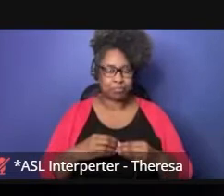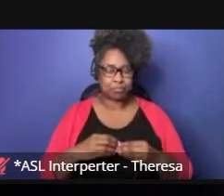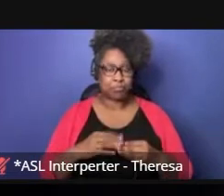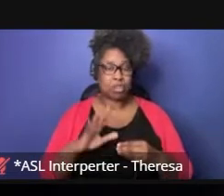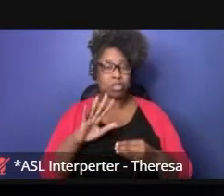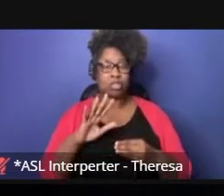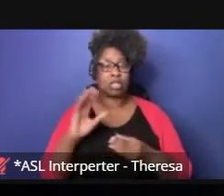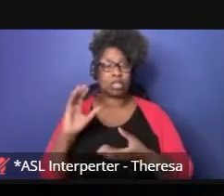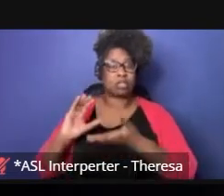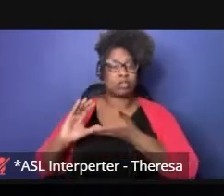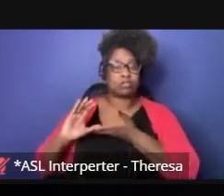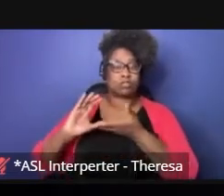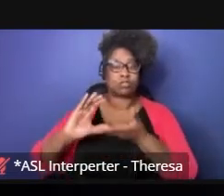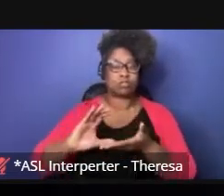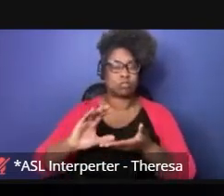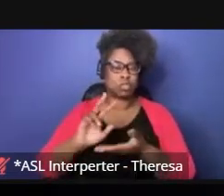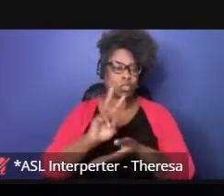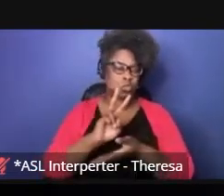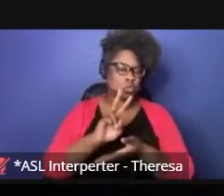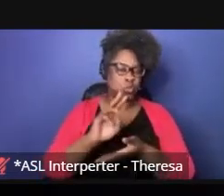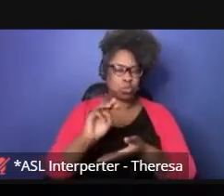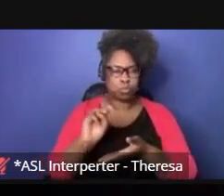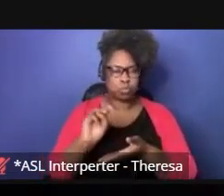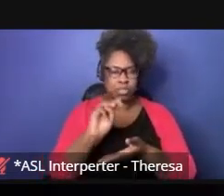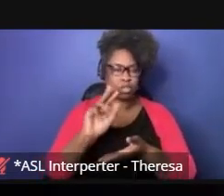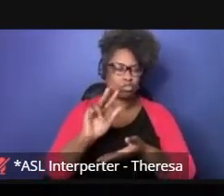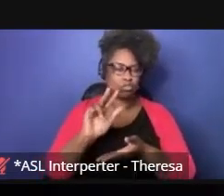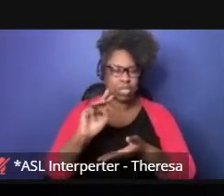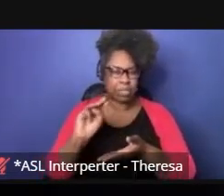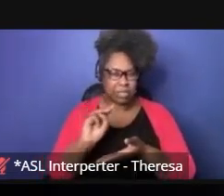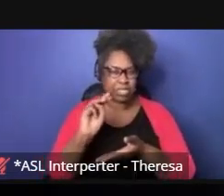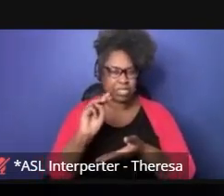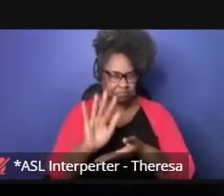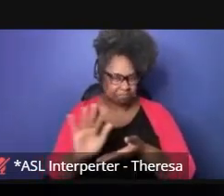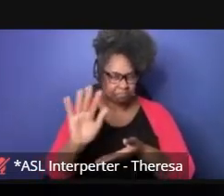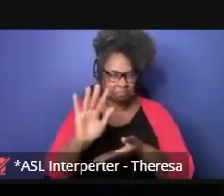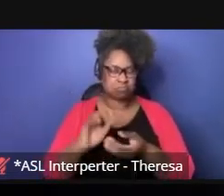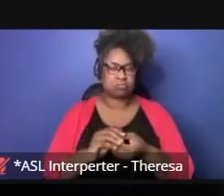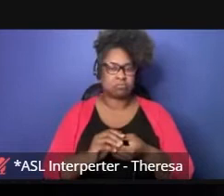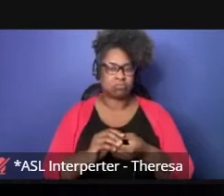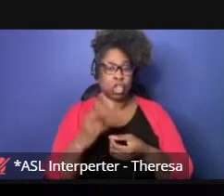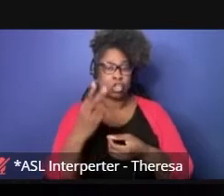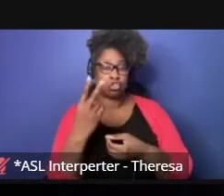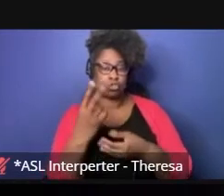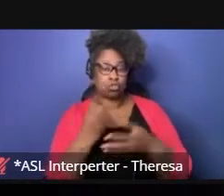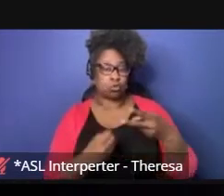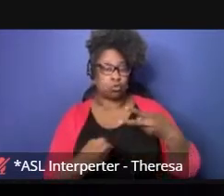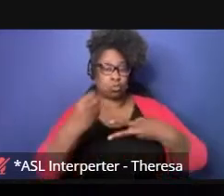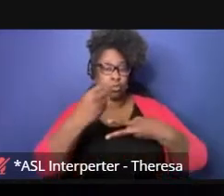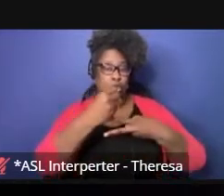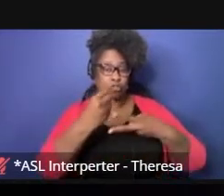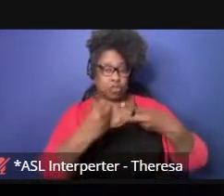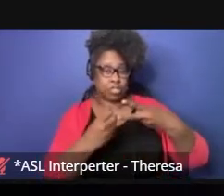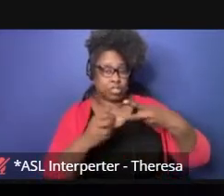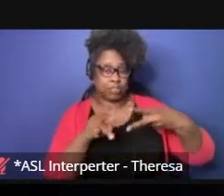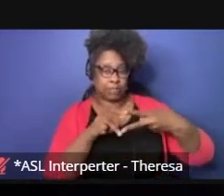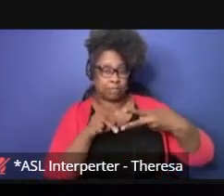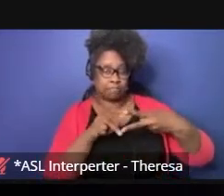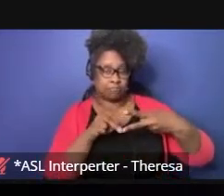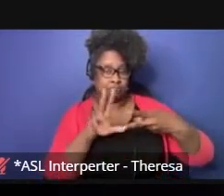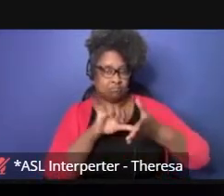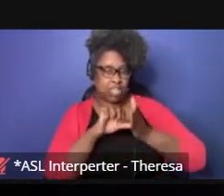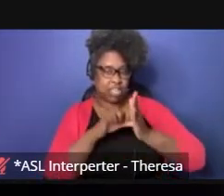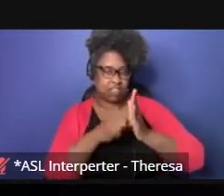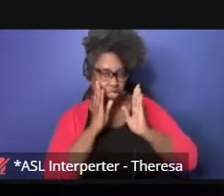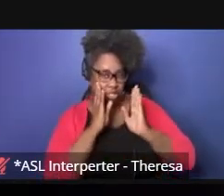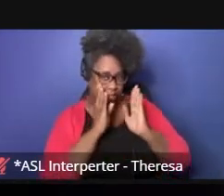$2 to $3 million. And there are two absolute priority areas, essentially areas of emphasis that have